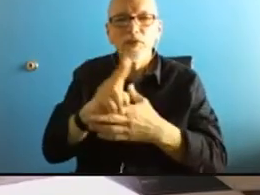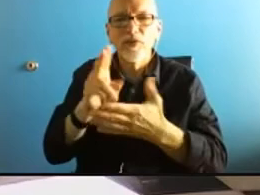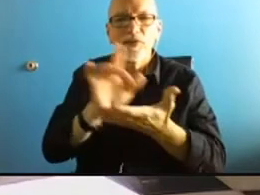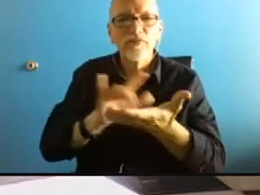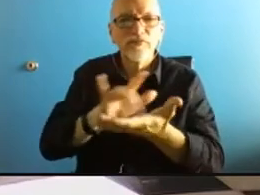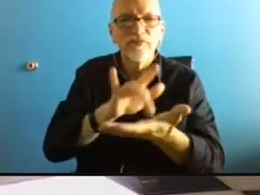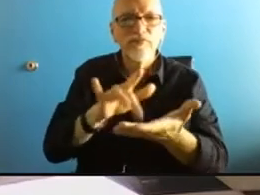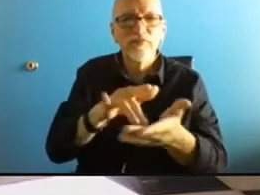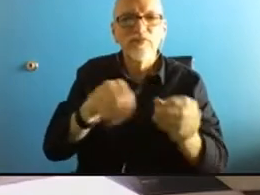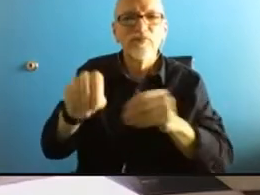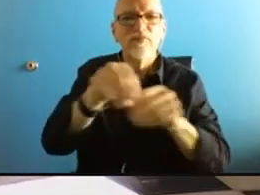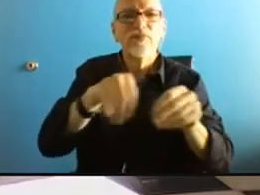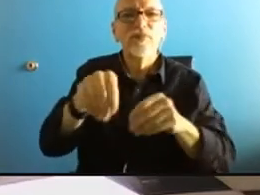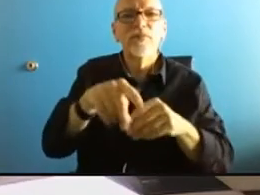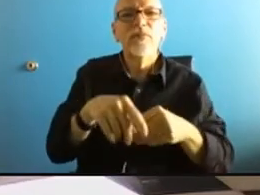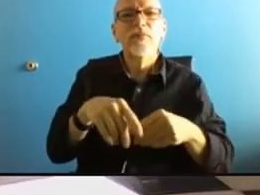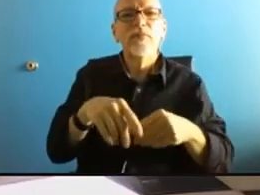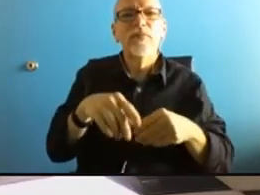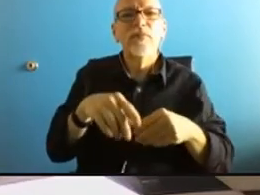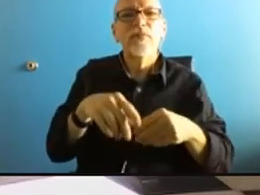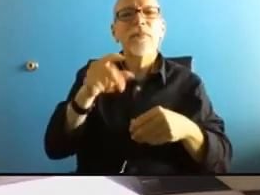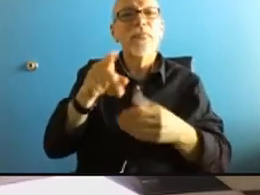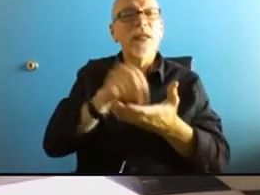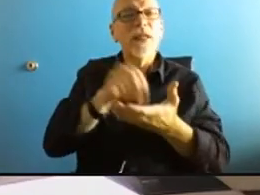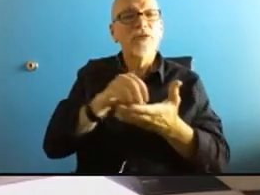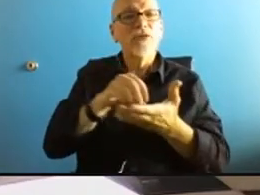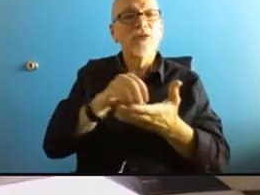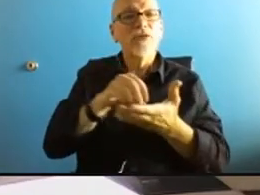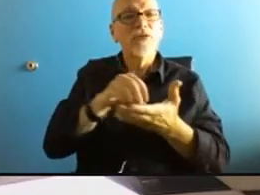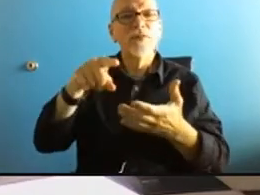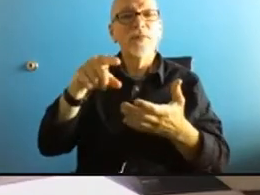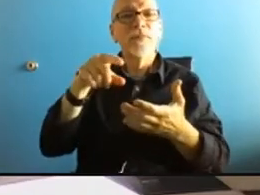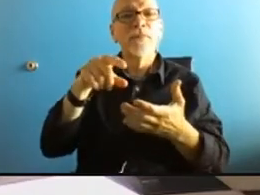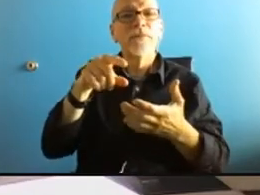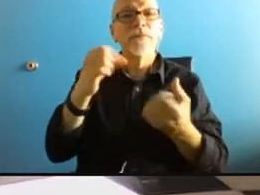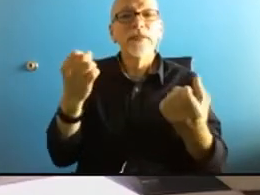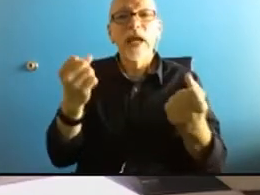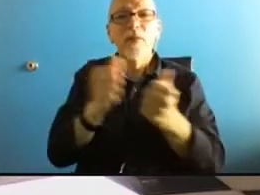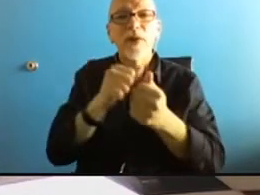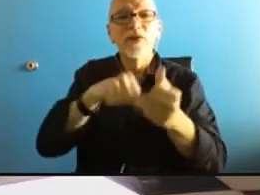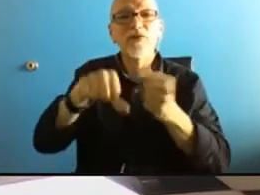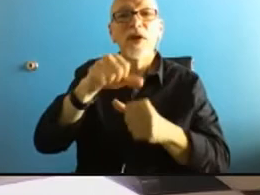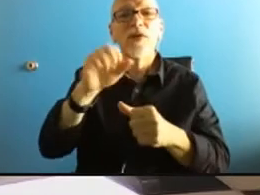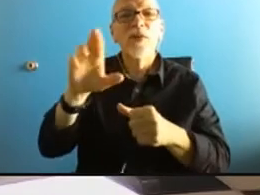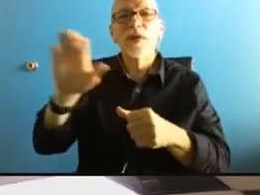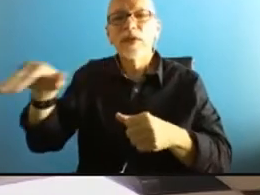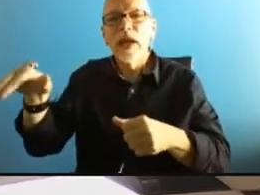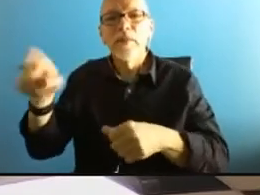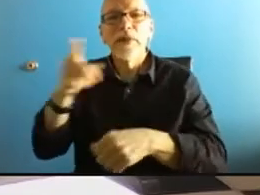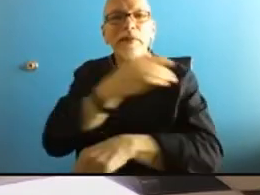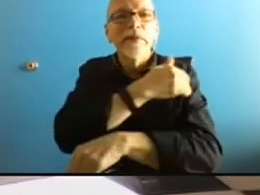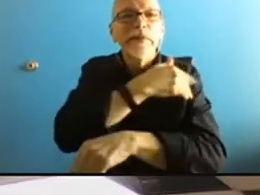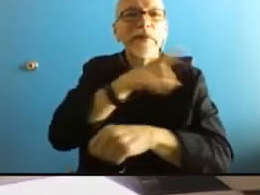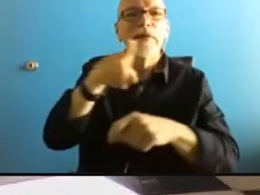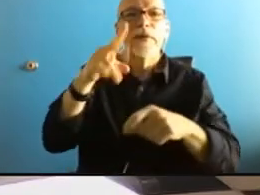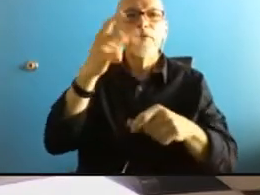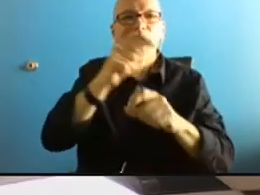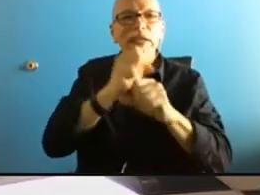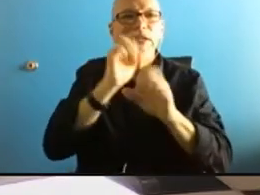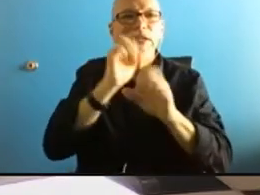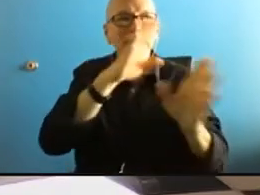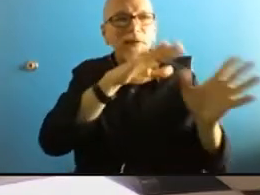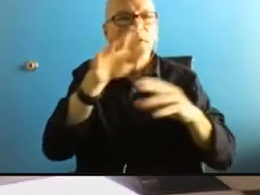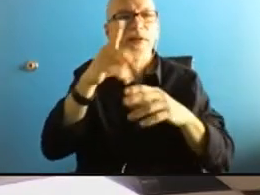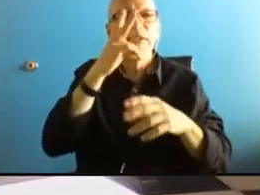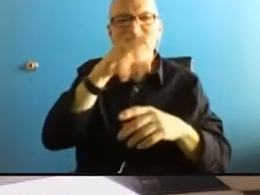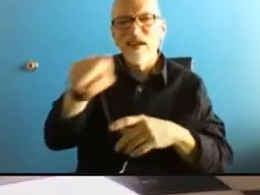And, there's the students that are talking or signing to each other or tapping each other on the shoulder and trying to get their attention and pointing at